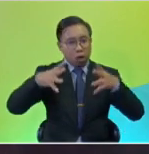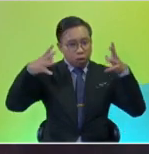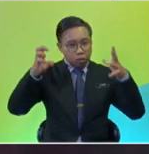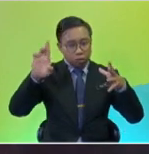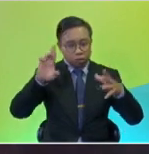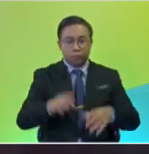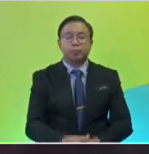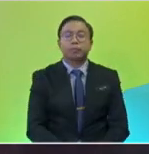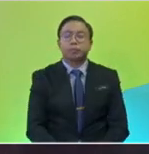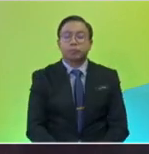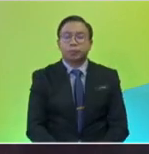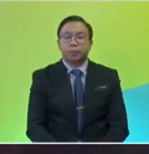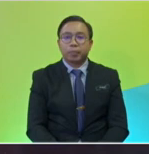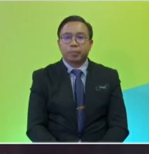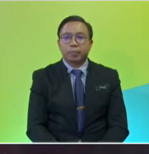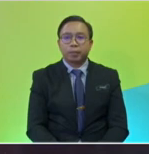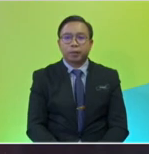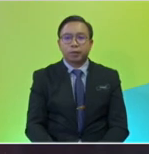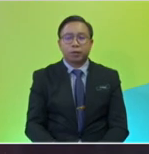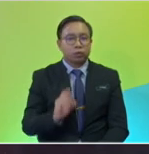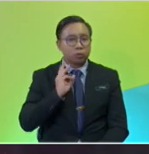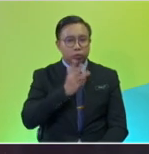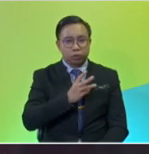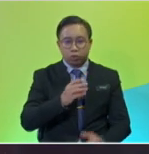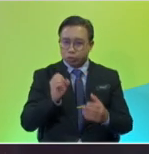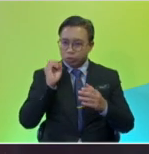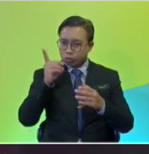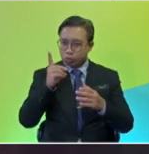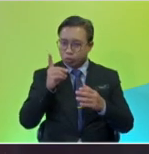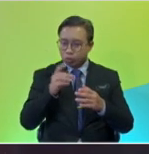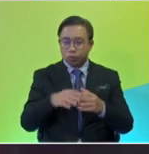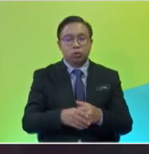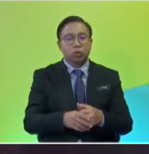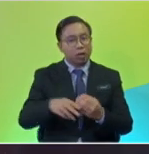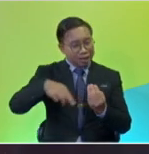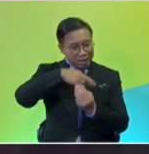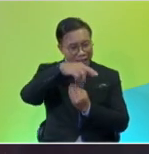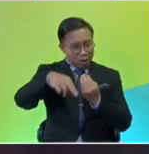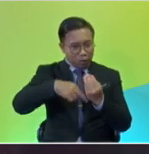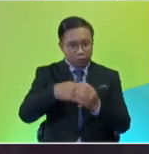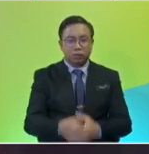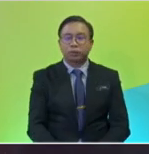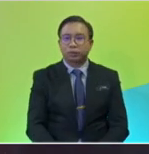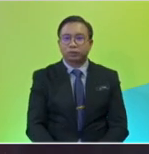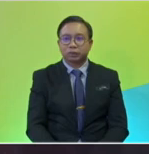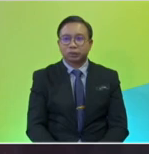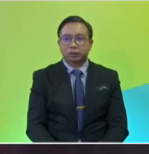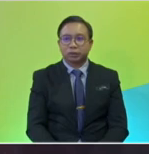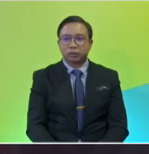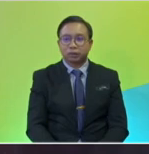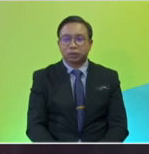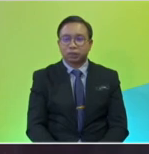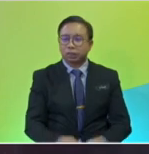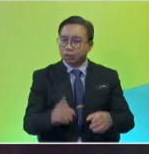their size. Okay, I guess we shall go for another round with them. Let them try to